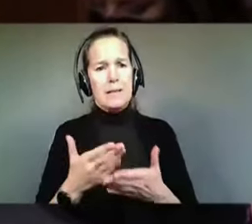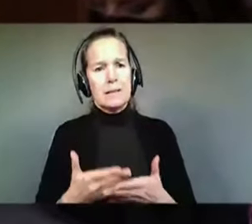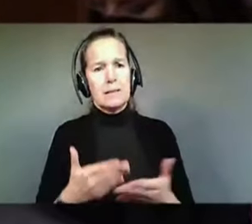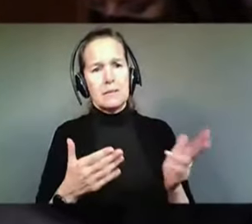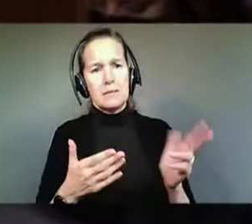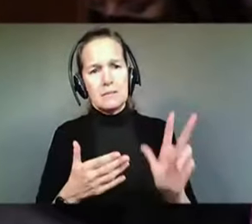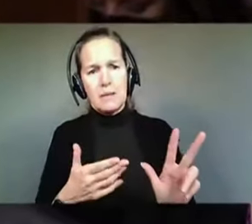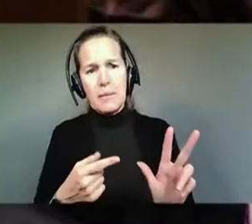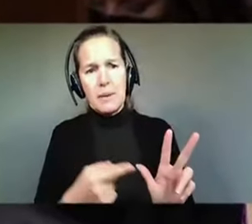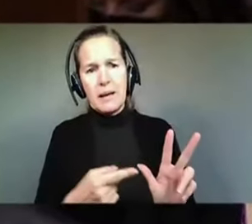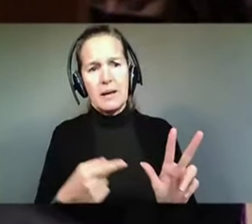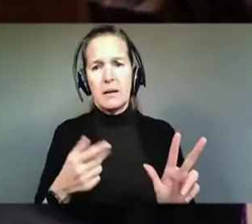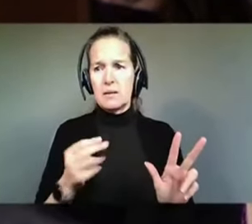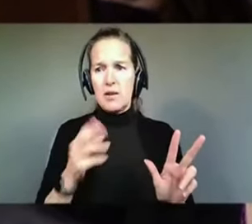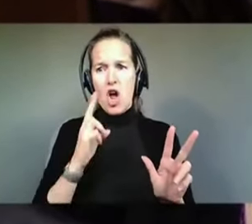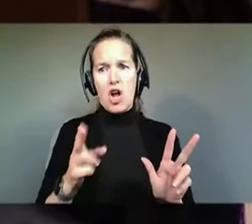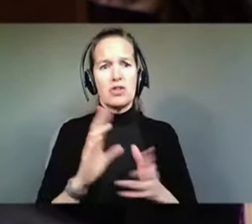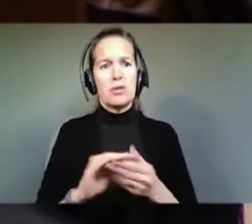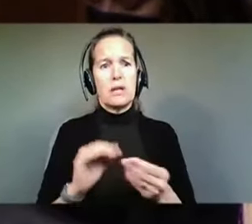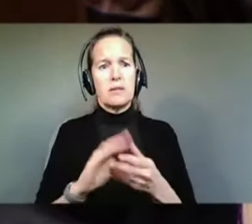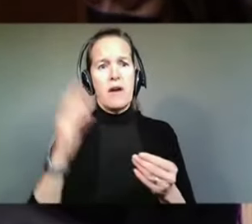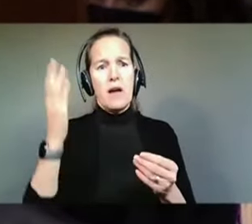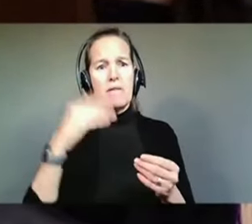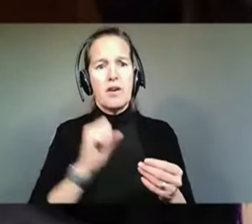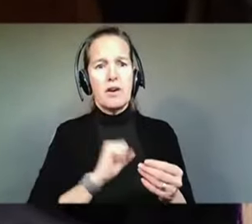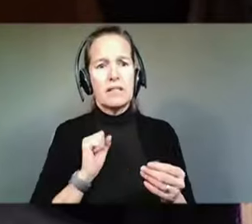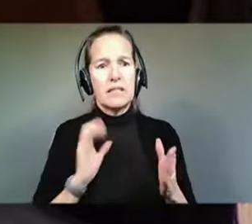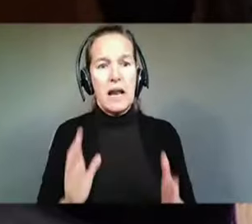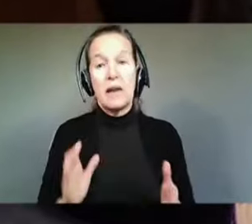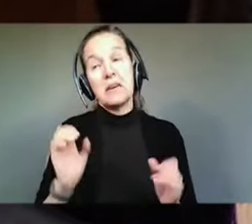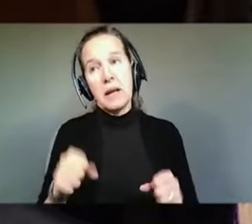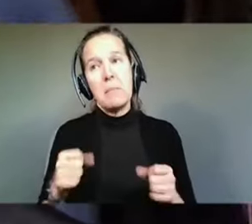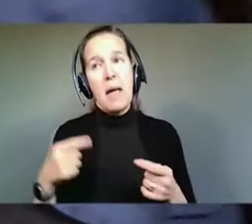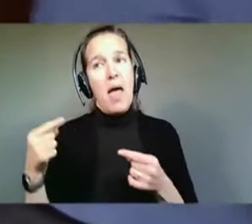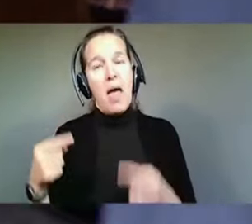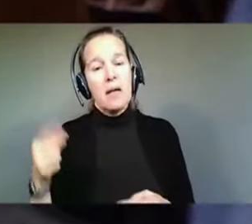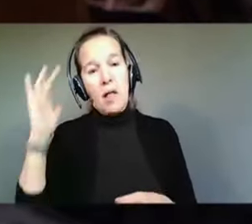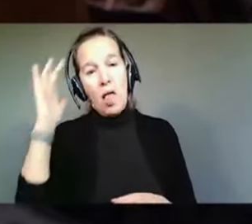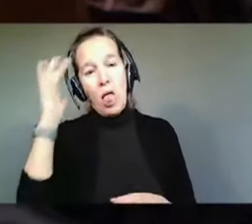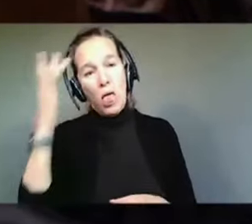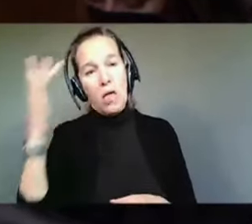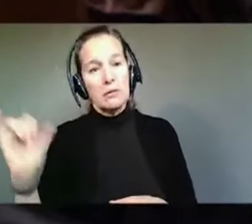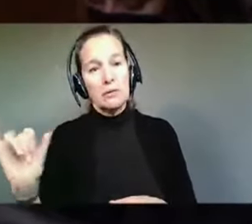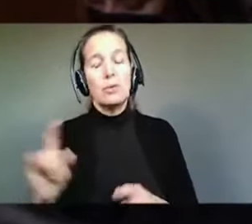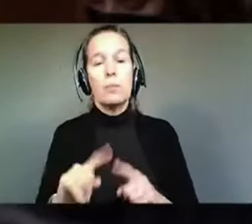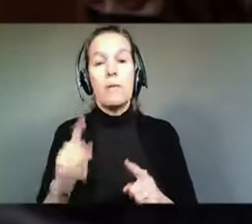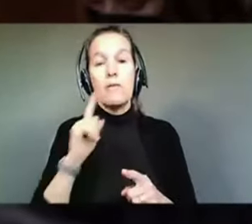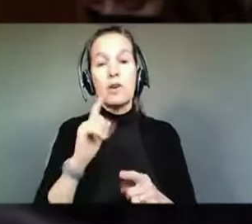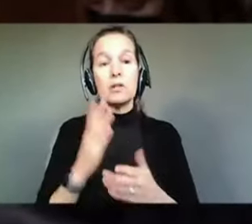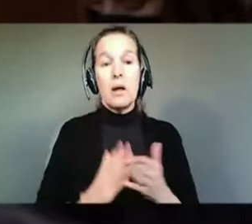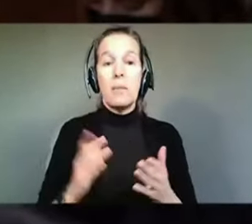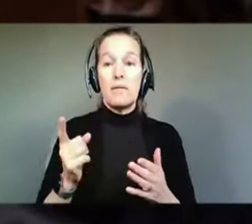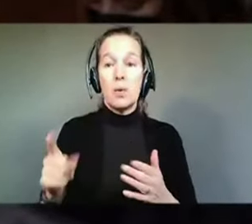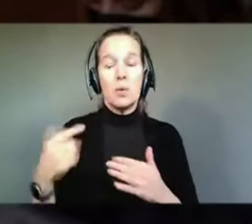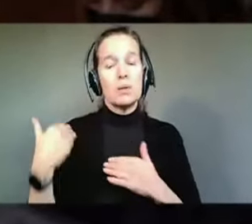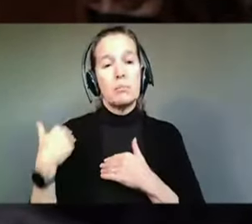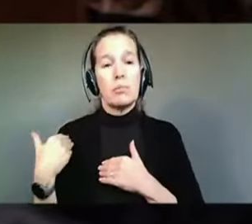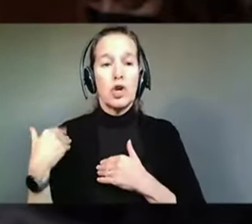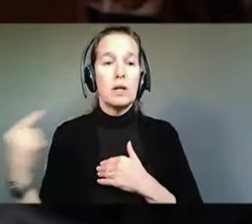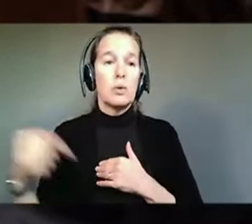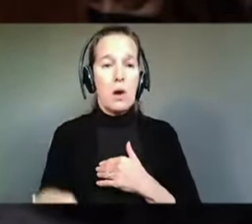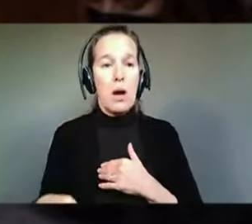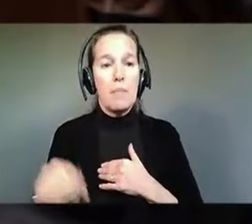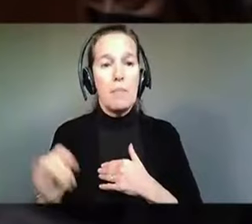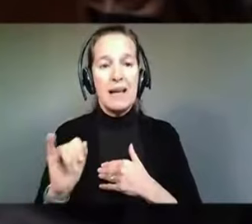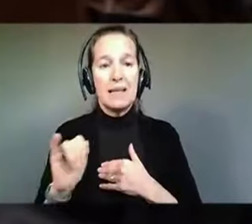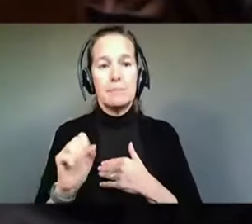Senate. Can also be a hassle, but for y'all, it's an additional burden. It's a burden to come, and as Ms. Beal